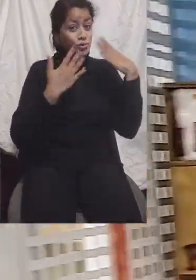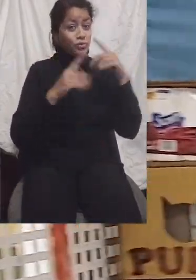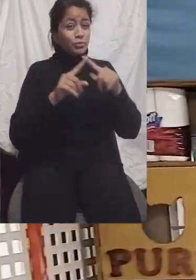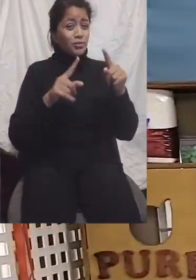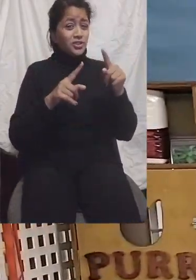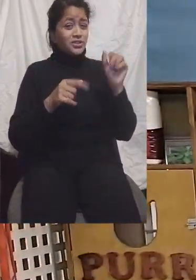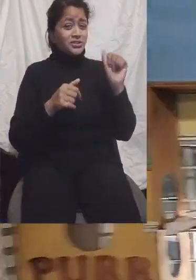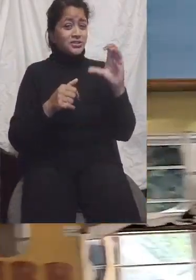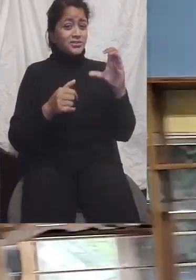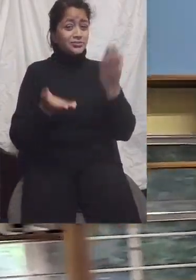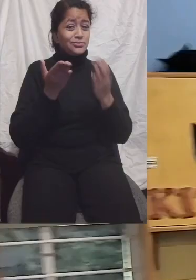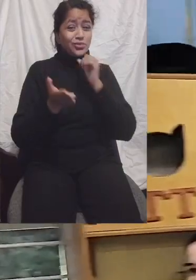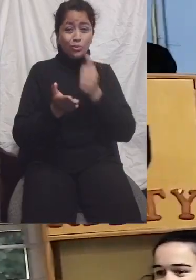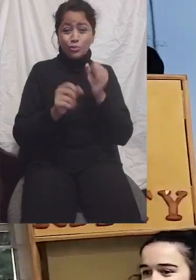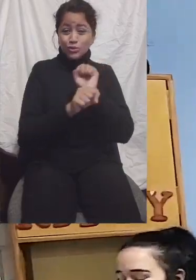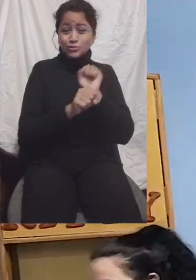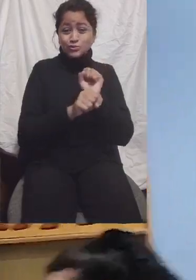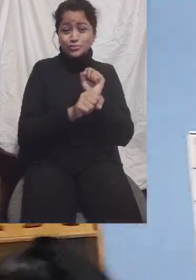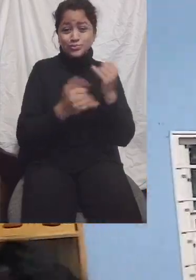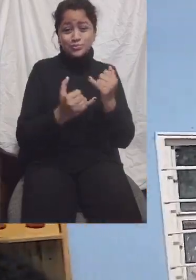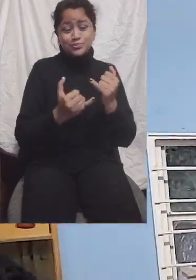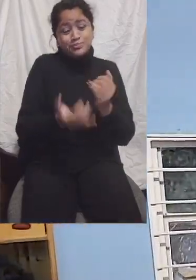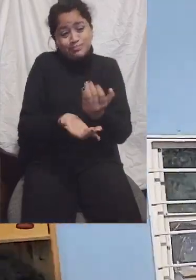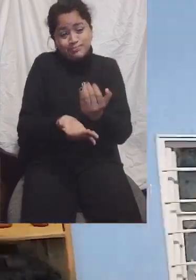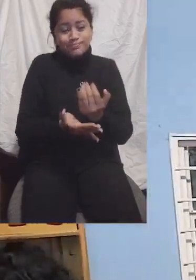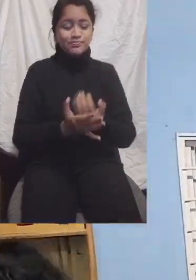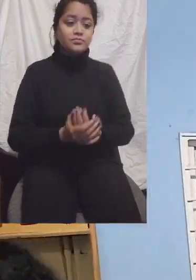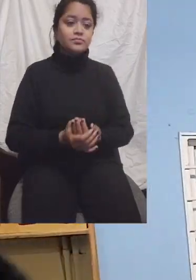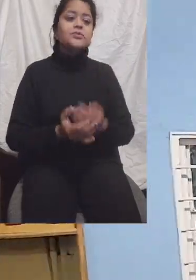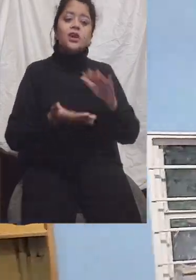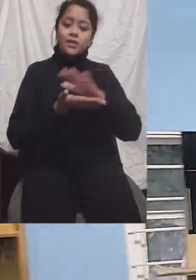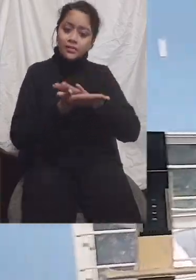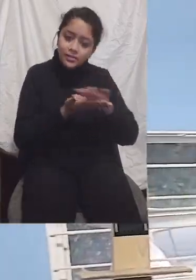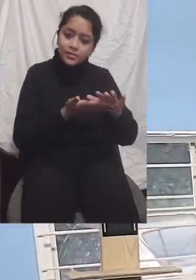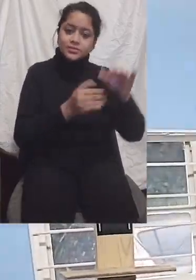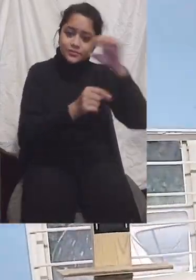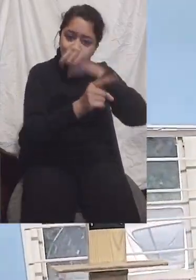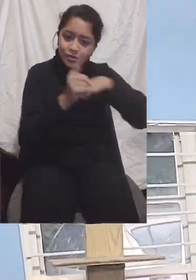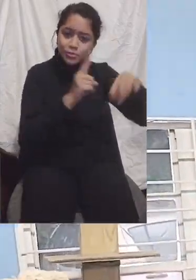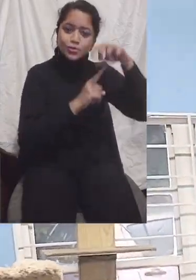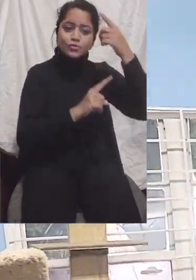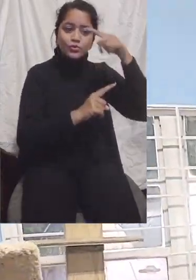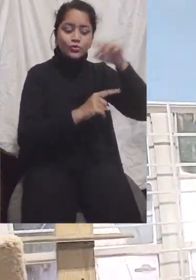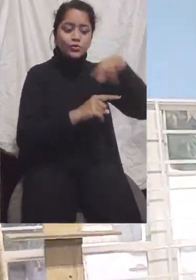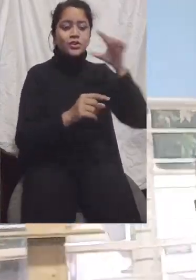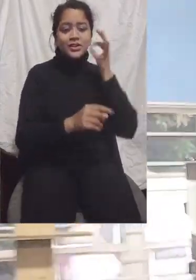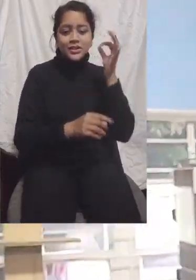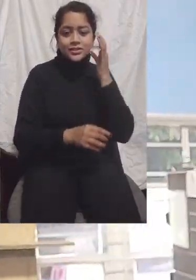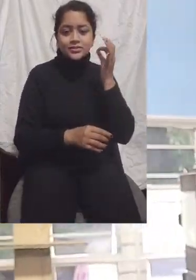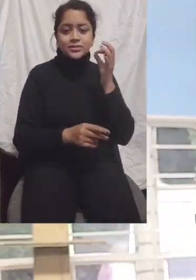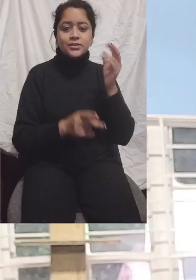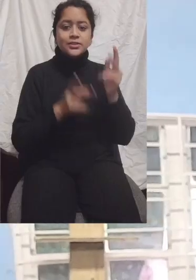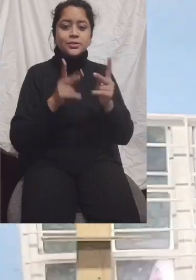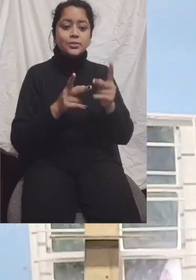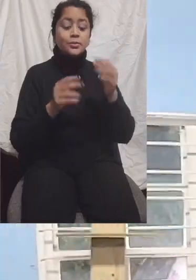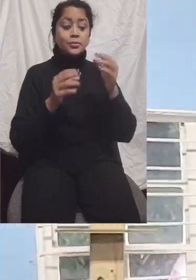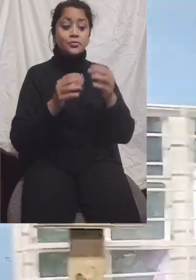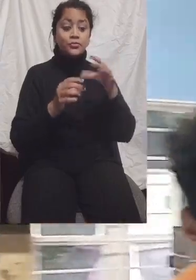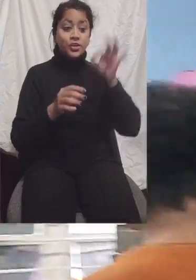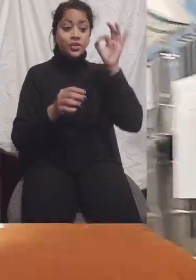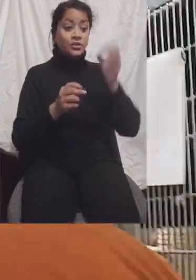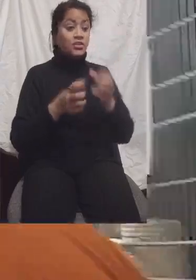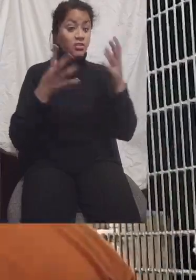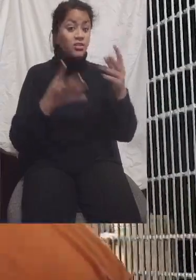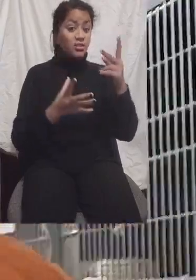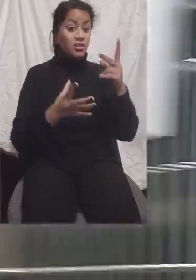the AC I don't think is really working today. But yeah, so this is a nice environment for our cats. People